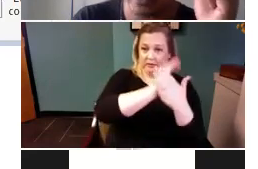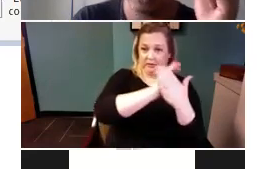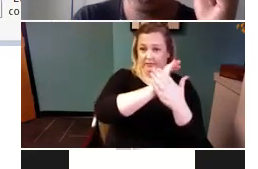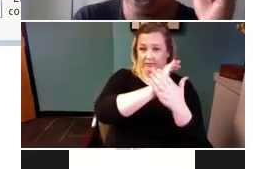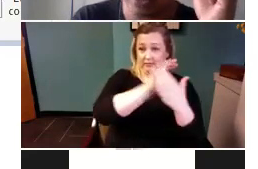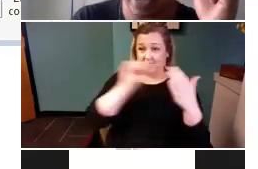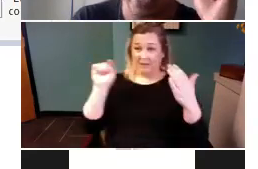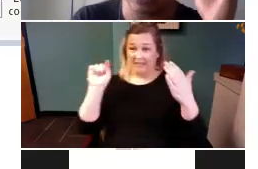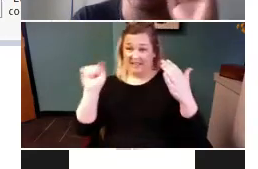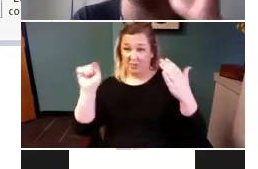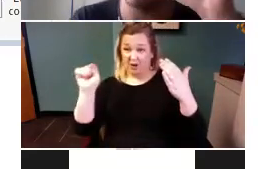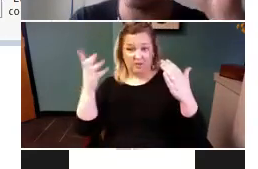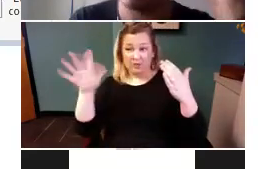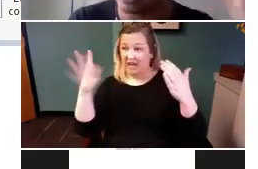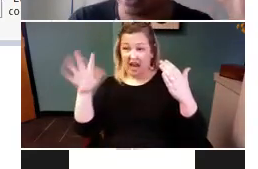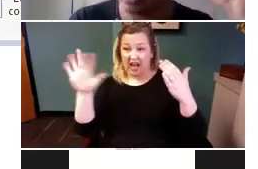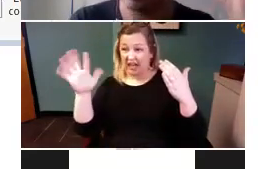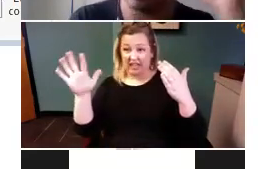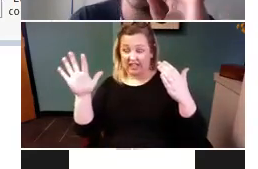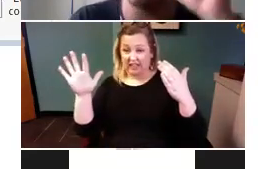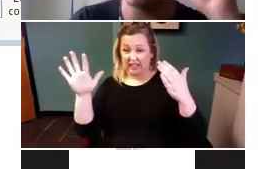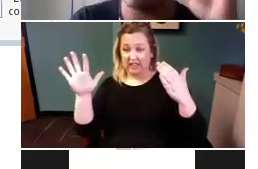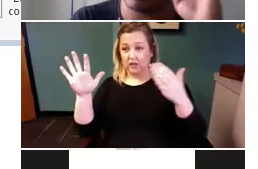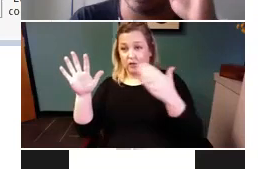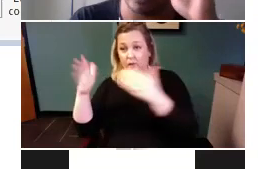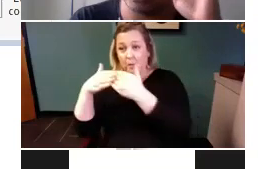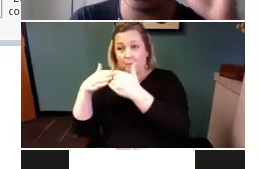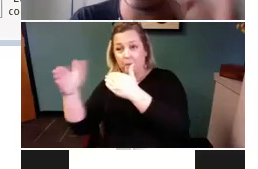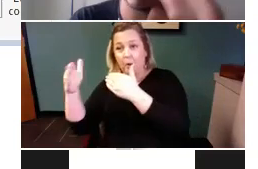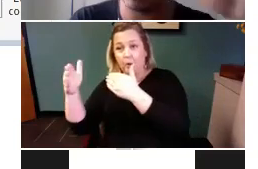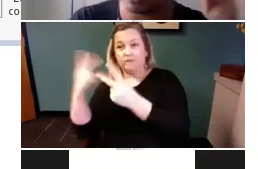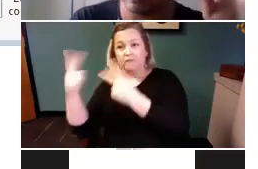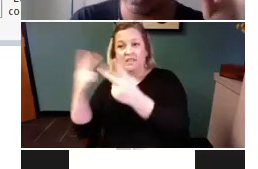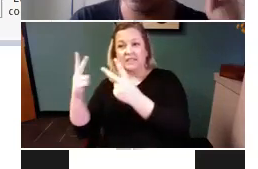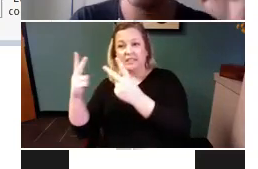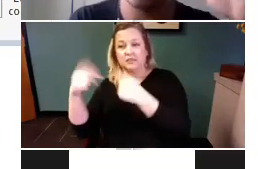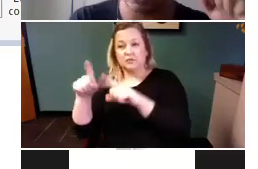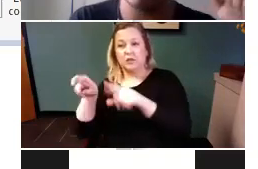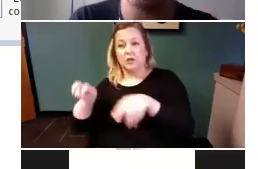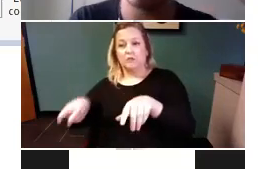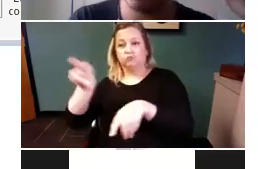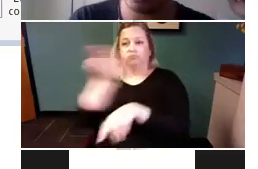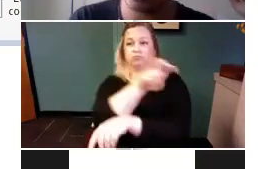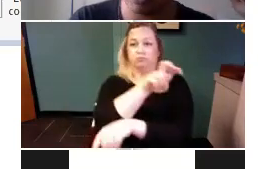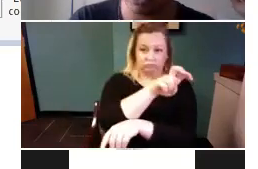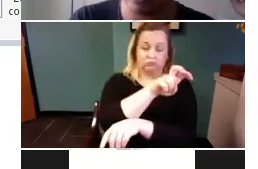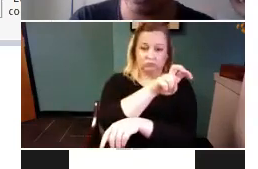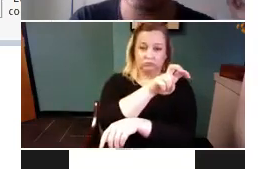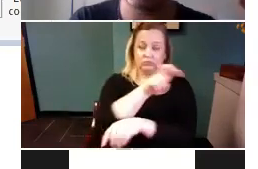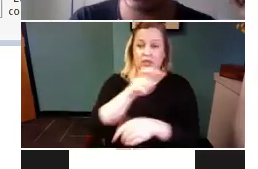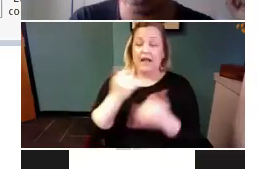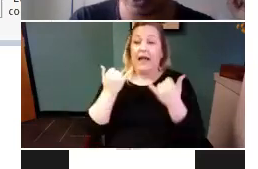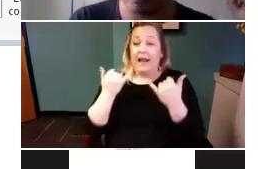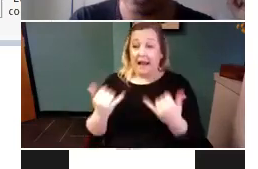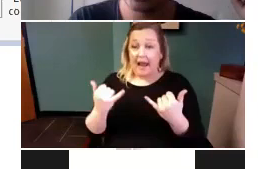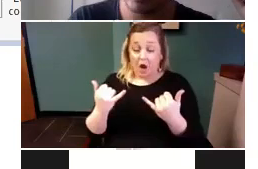this thing, right? So this has been post visited. All of those vertices have been covered. So now we just move on to some other